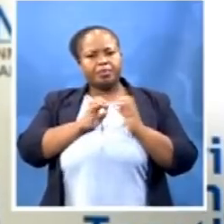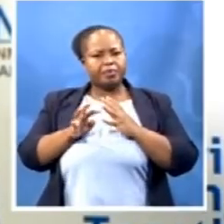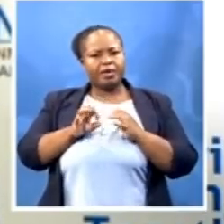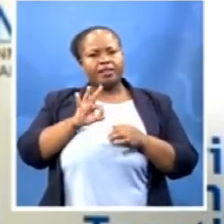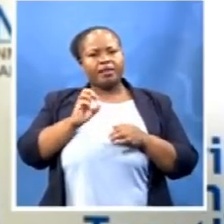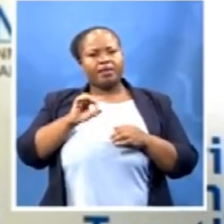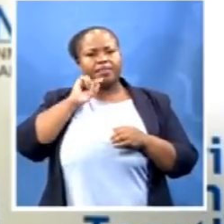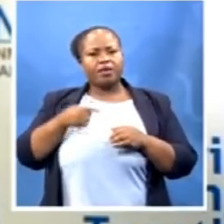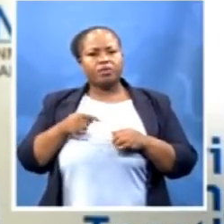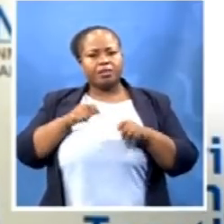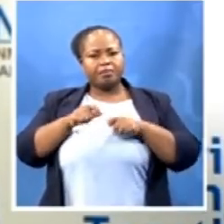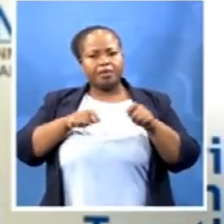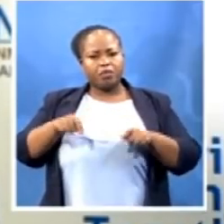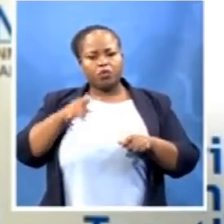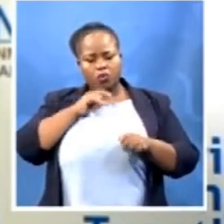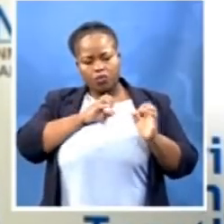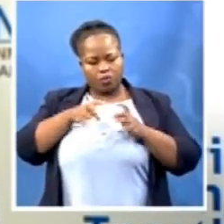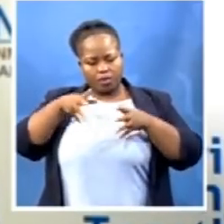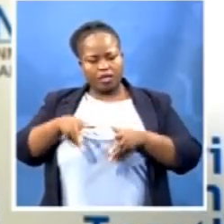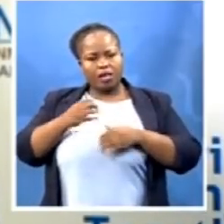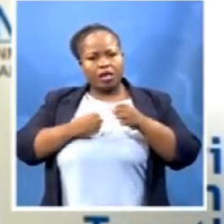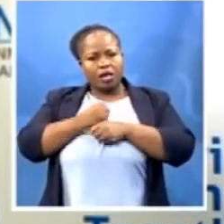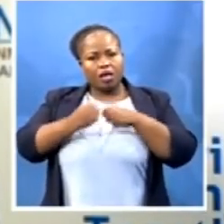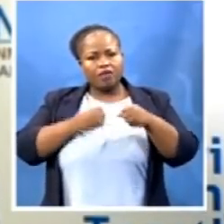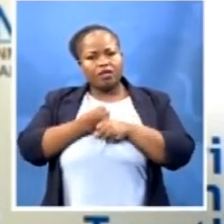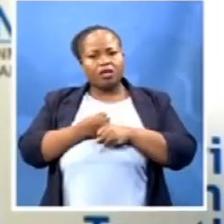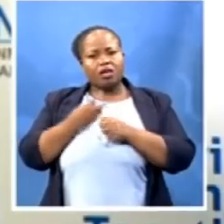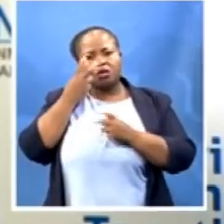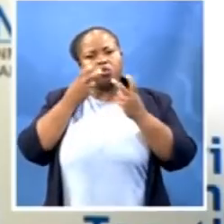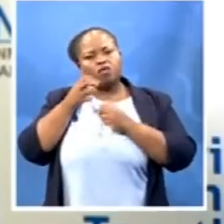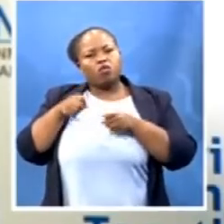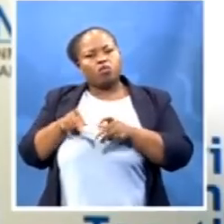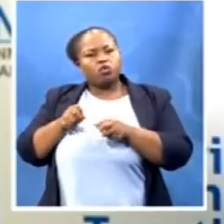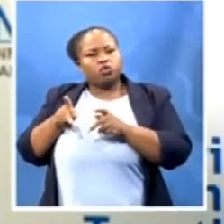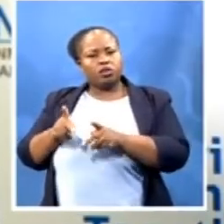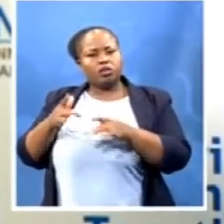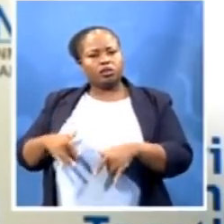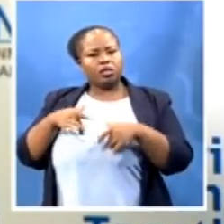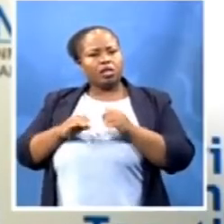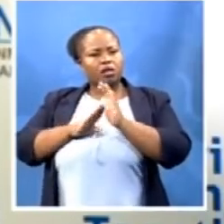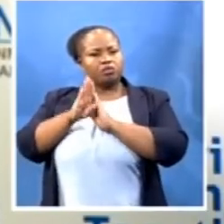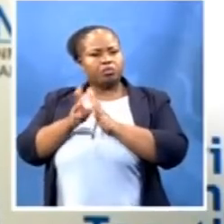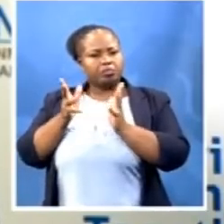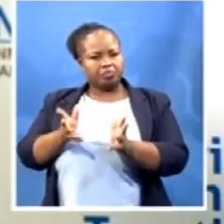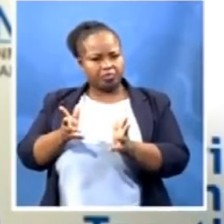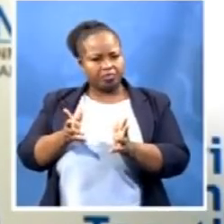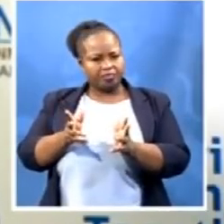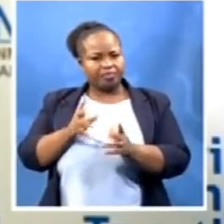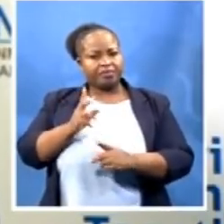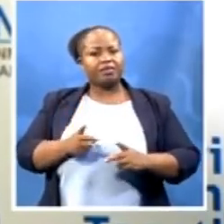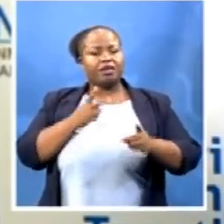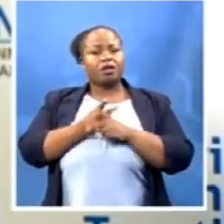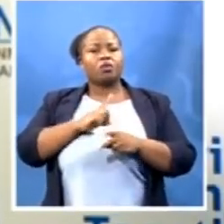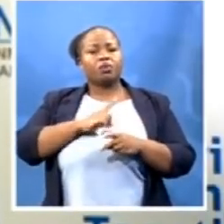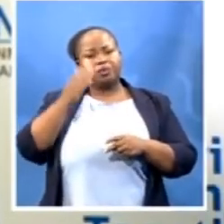an annual basis looking for better opportunities and a better life. Given the volatile situation in lowly south of